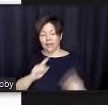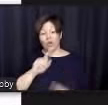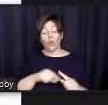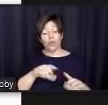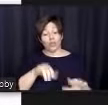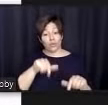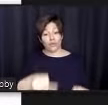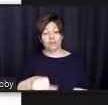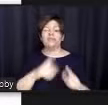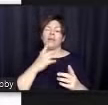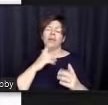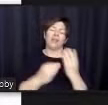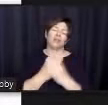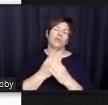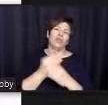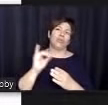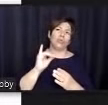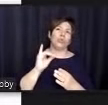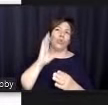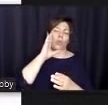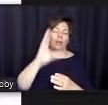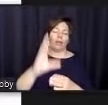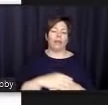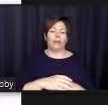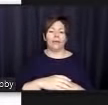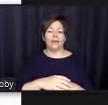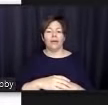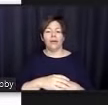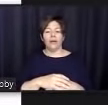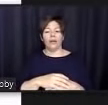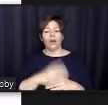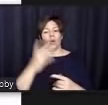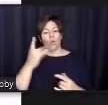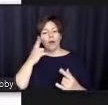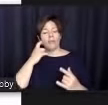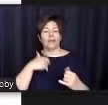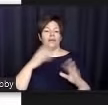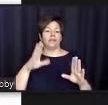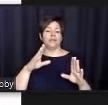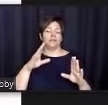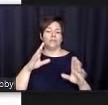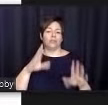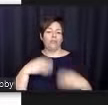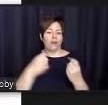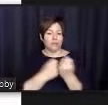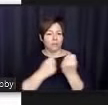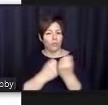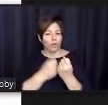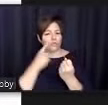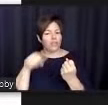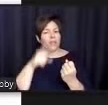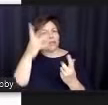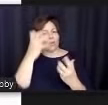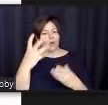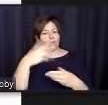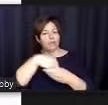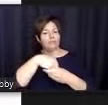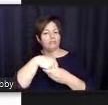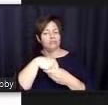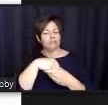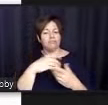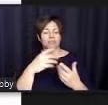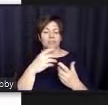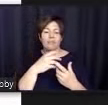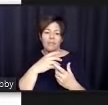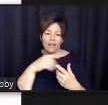be also in the spring too, but as they do this, work to be provide the supports for them and be part of this and be part of what needs